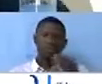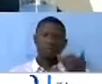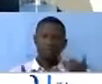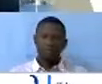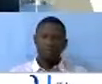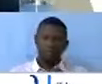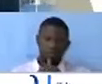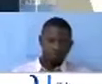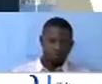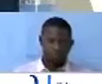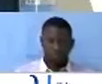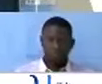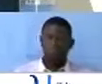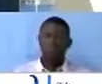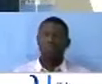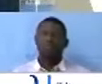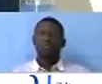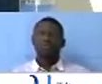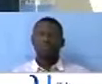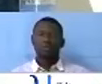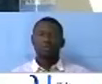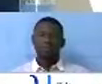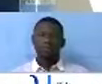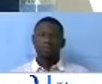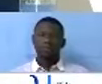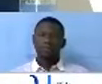coup d'etat. There was